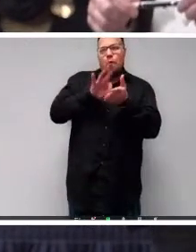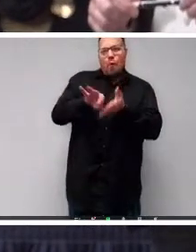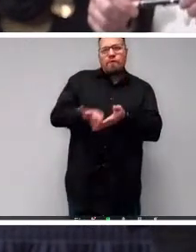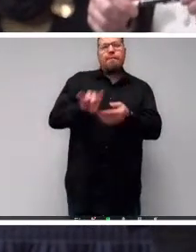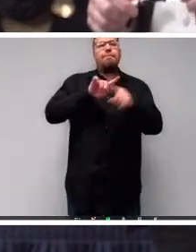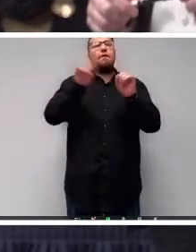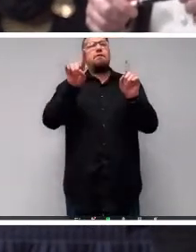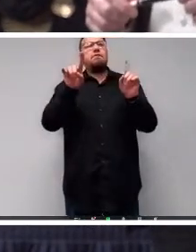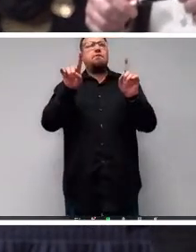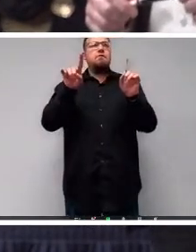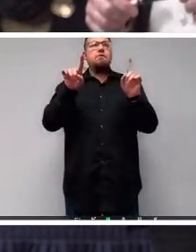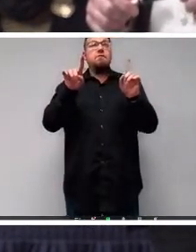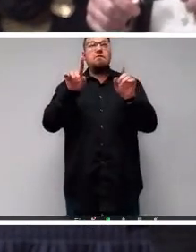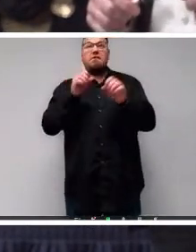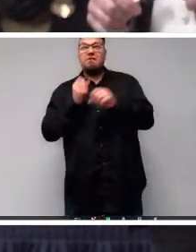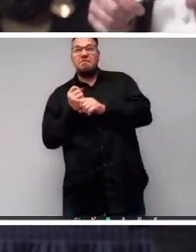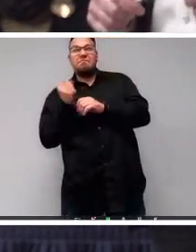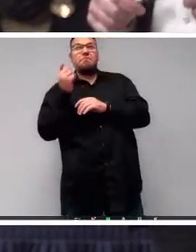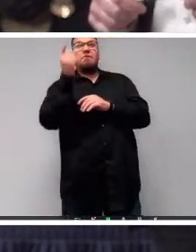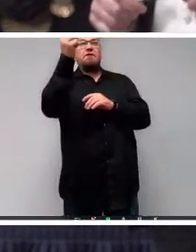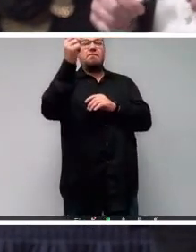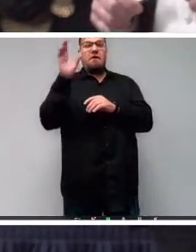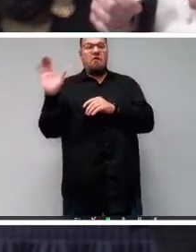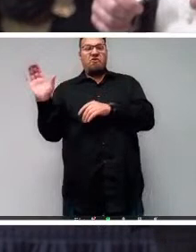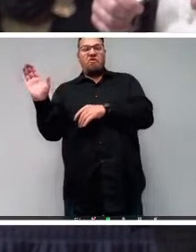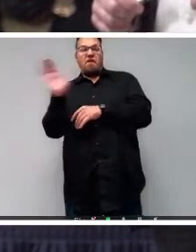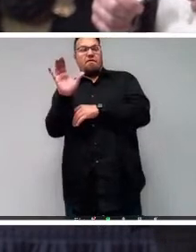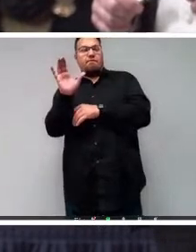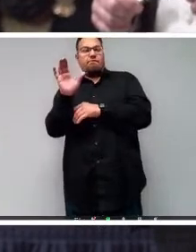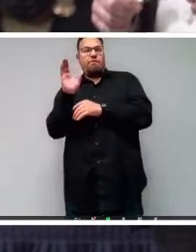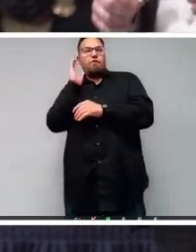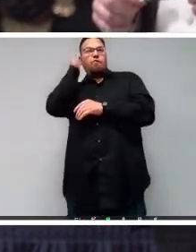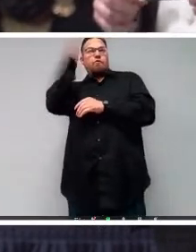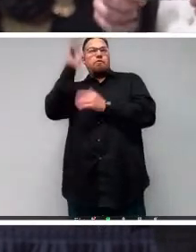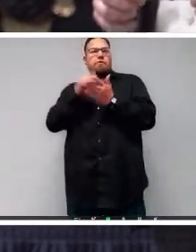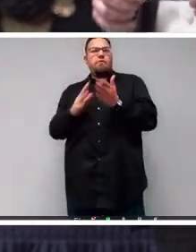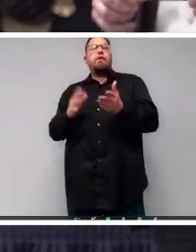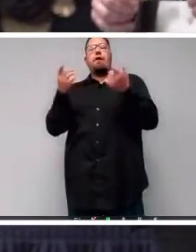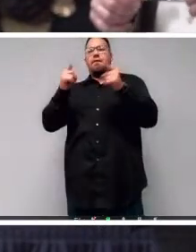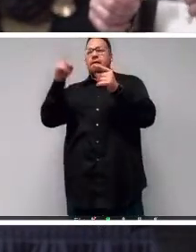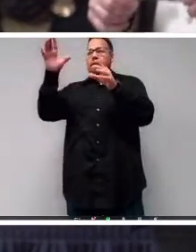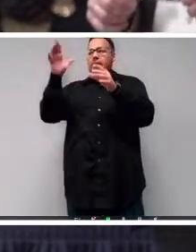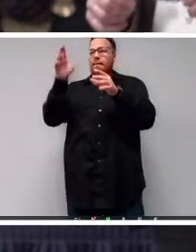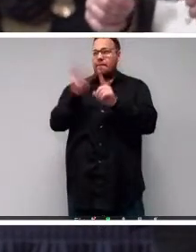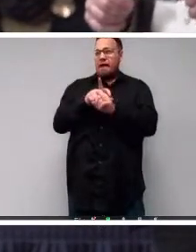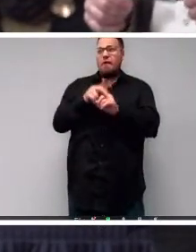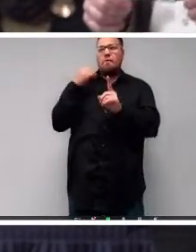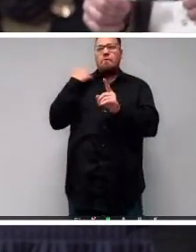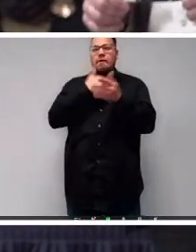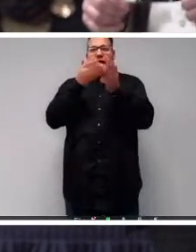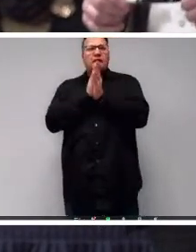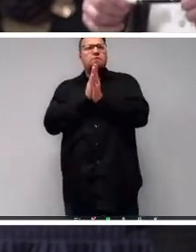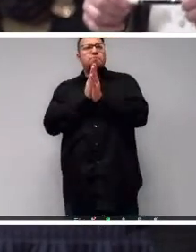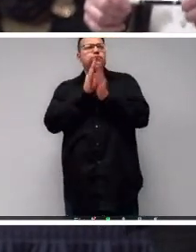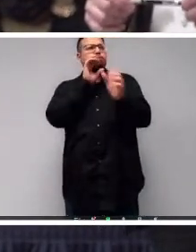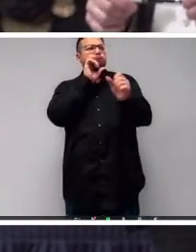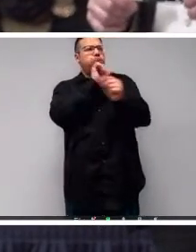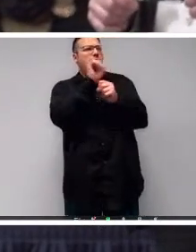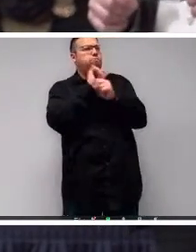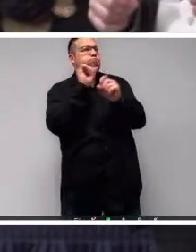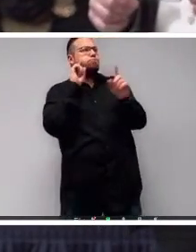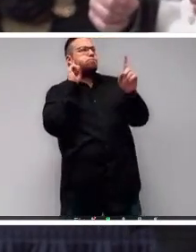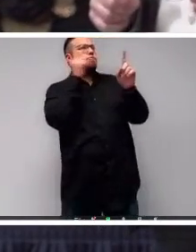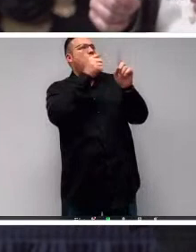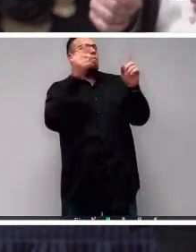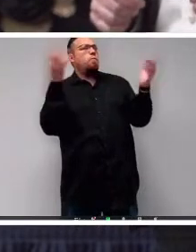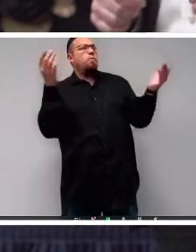the trajectory of a young person's future. So when they apply, we ask them their career goals. And it's really